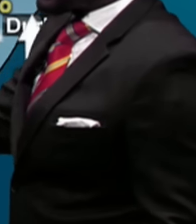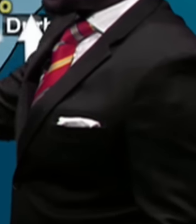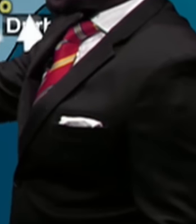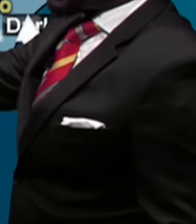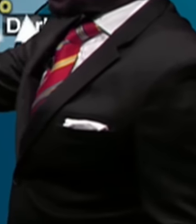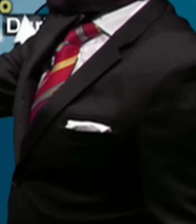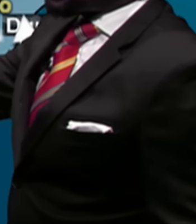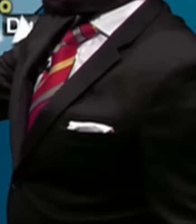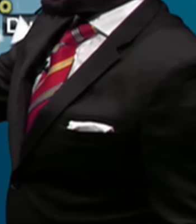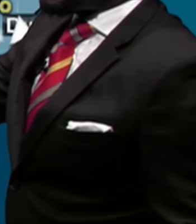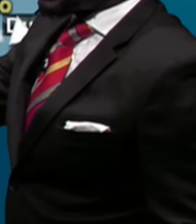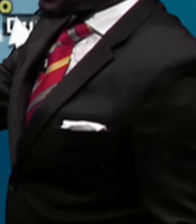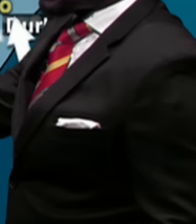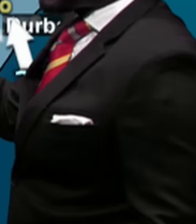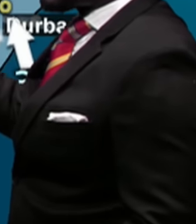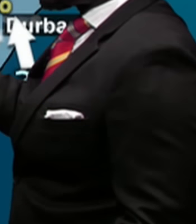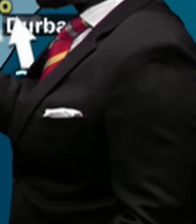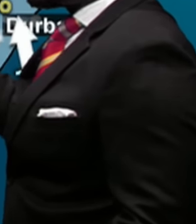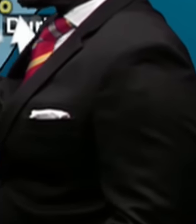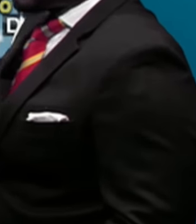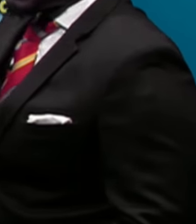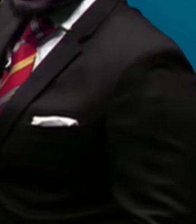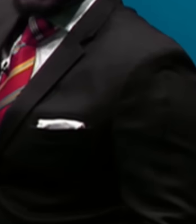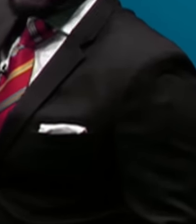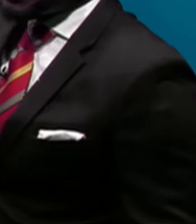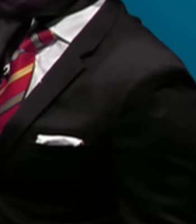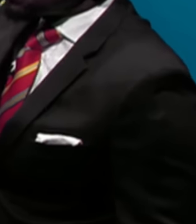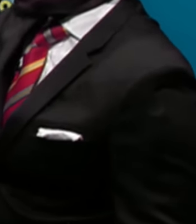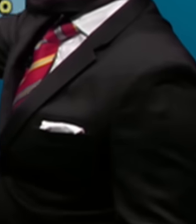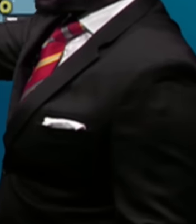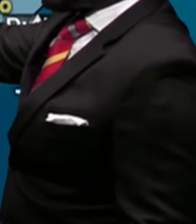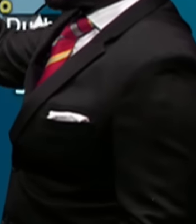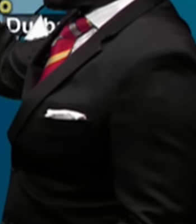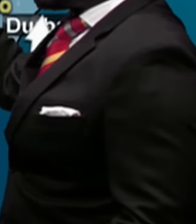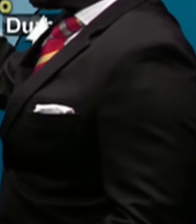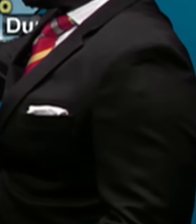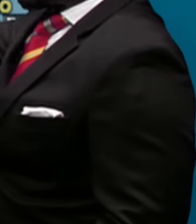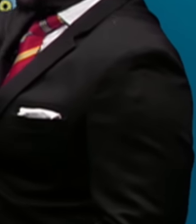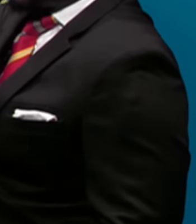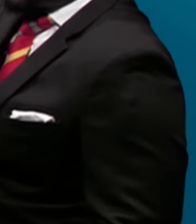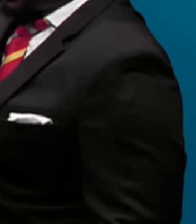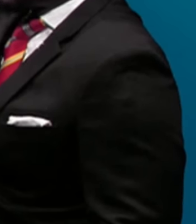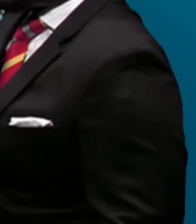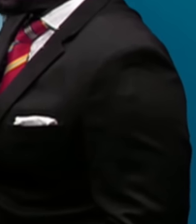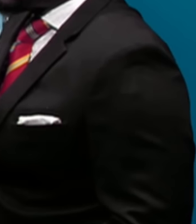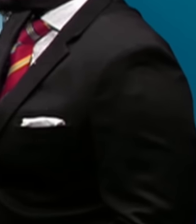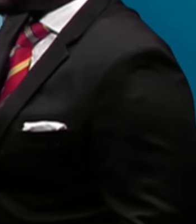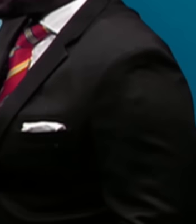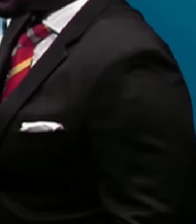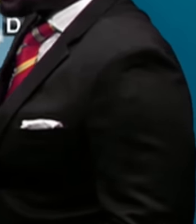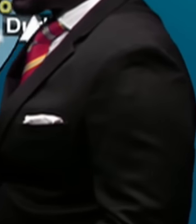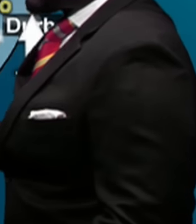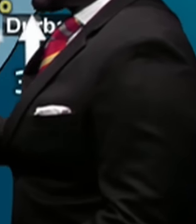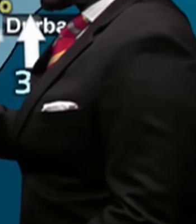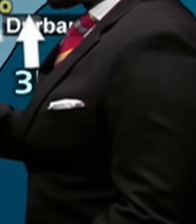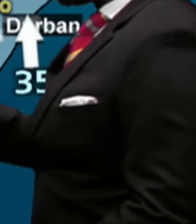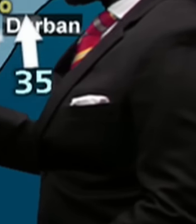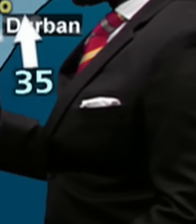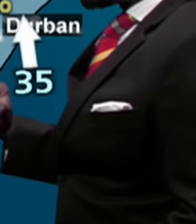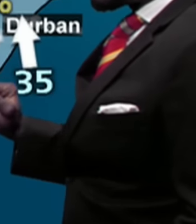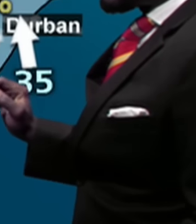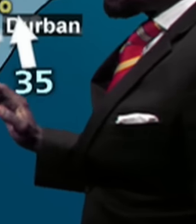se matla di tlana naro kana boholo ba Freestata le ha Lesotho di akaresa Mafikeng o tla jala hona ka Pretoria le hona ka hare go bua le hole ha re shebile hona